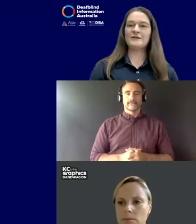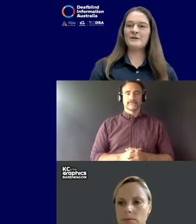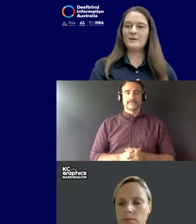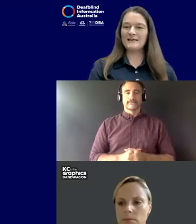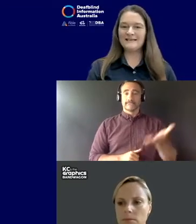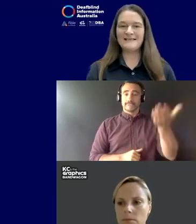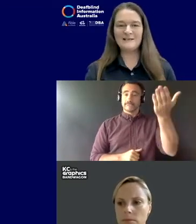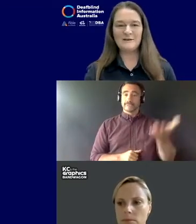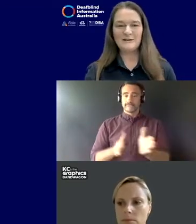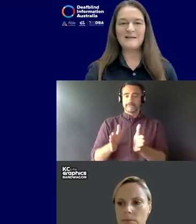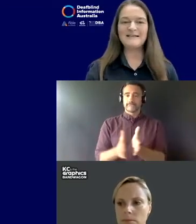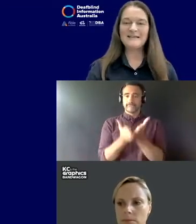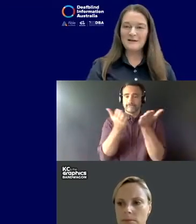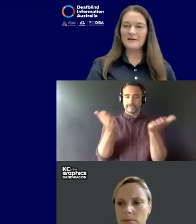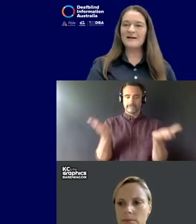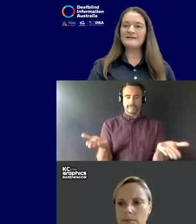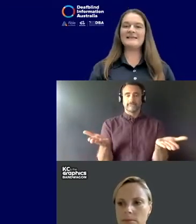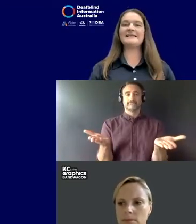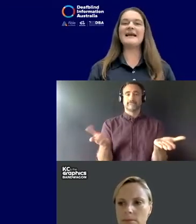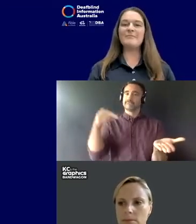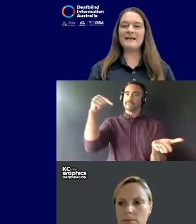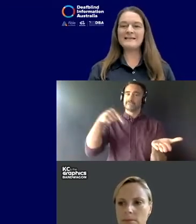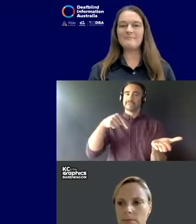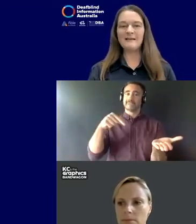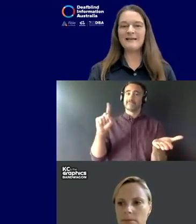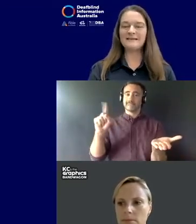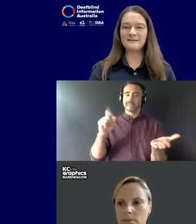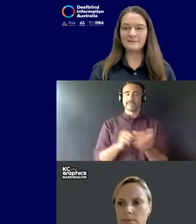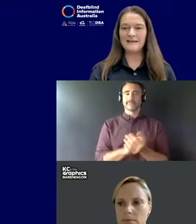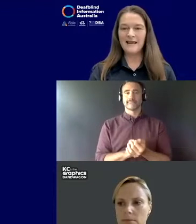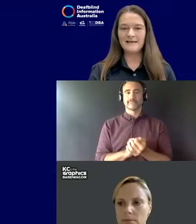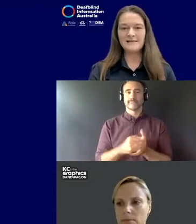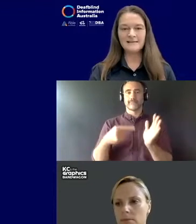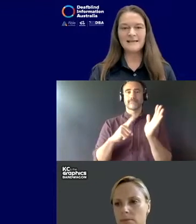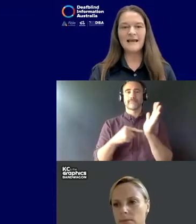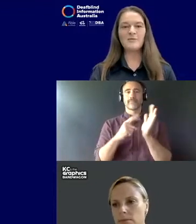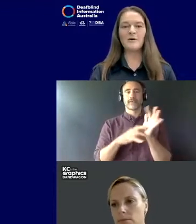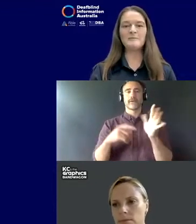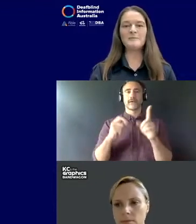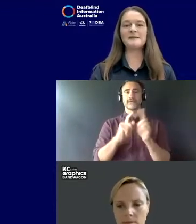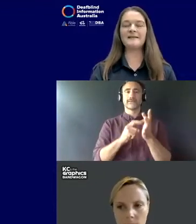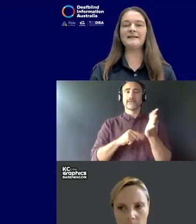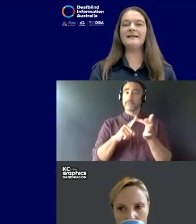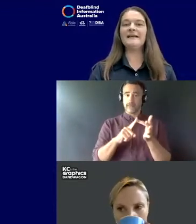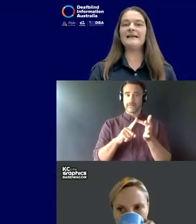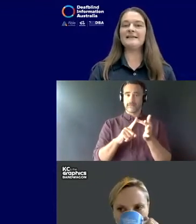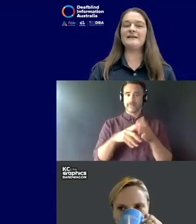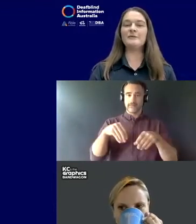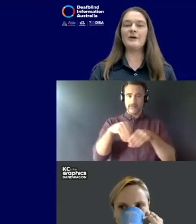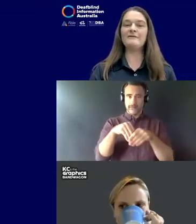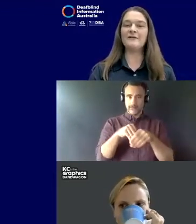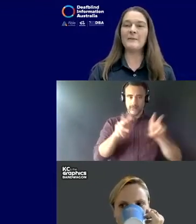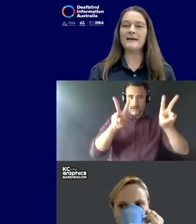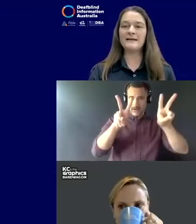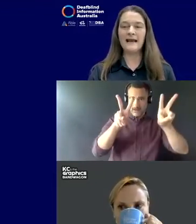So what is this document? Well, it's a blank template with headings and prompts. It's in a